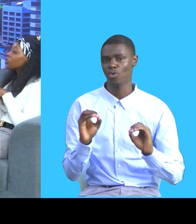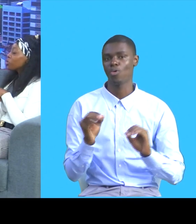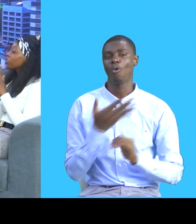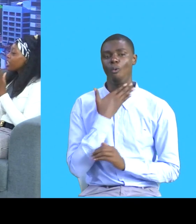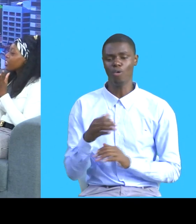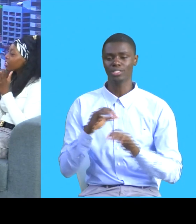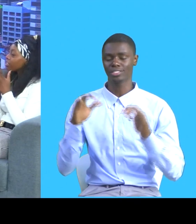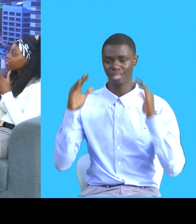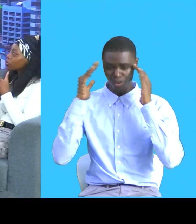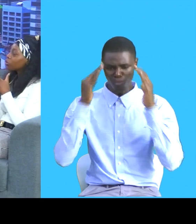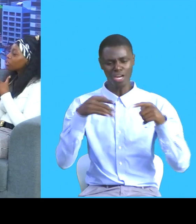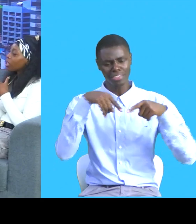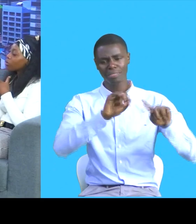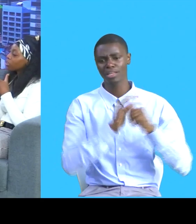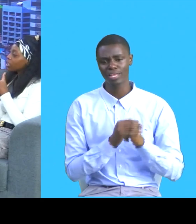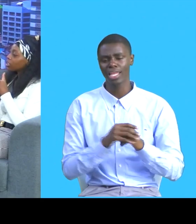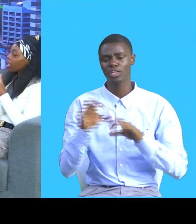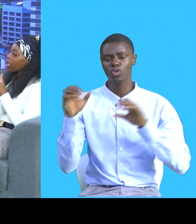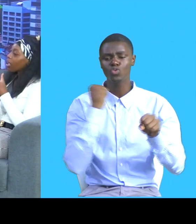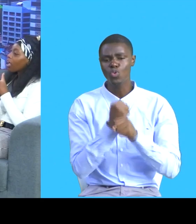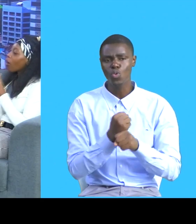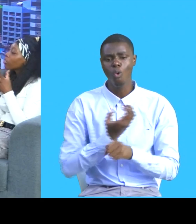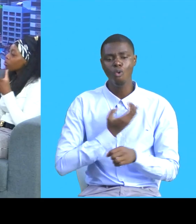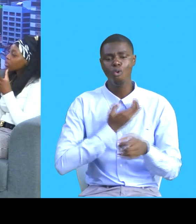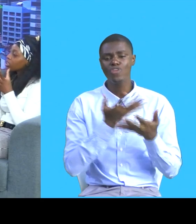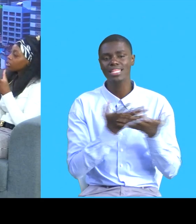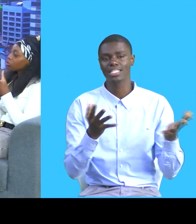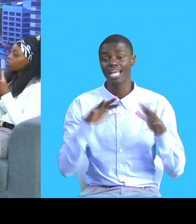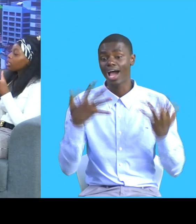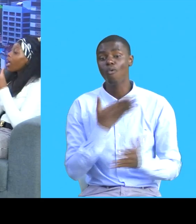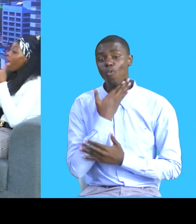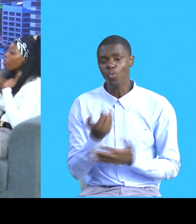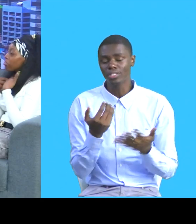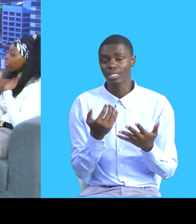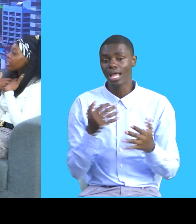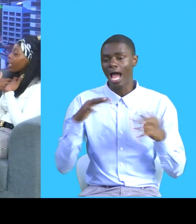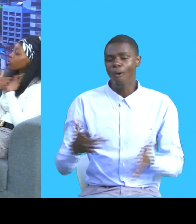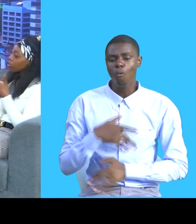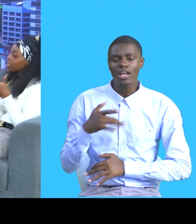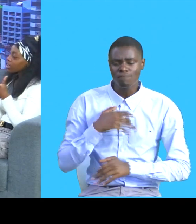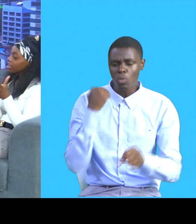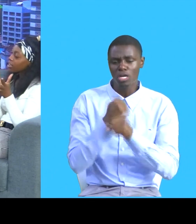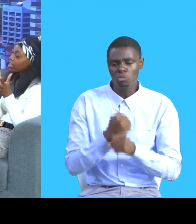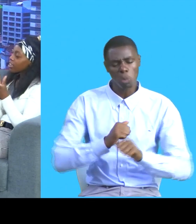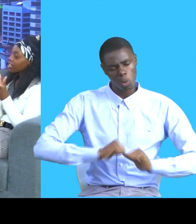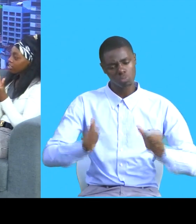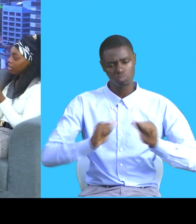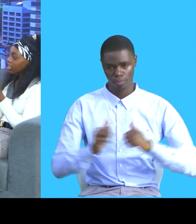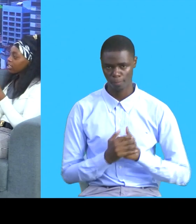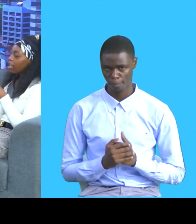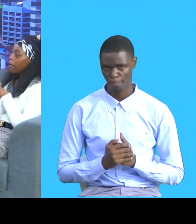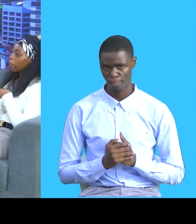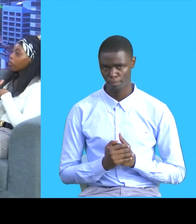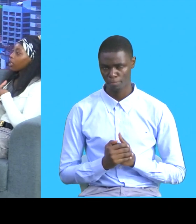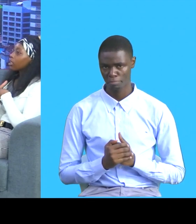want to do their own things, how they want things to be, how they feel they are doing their things